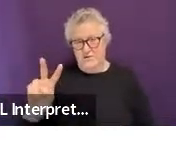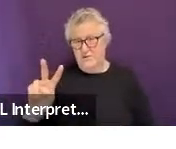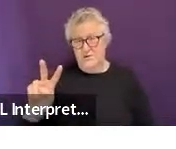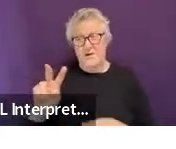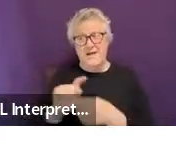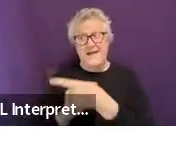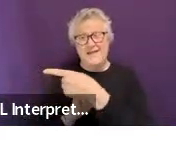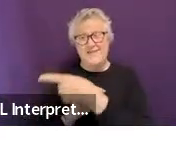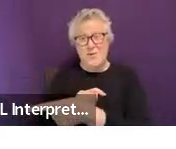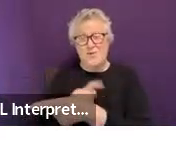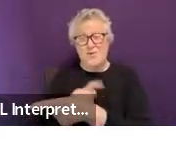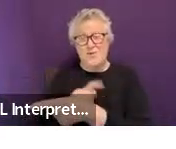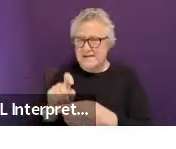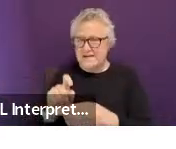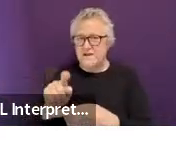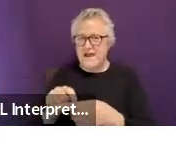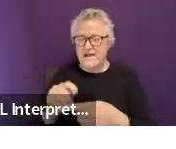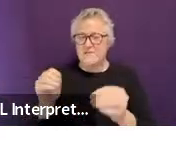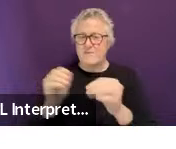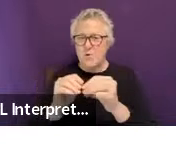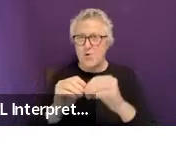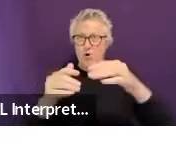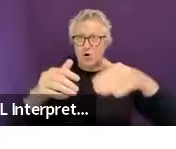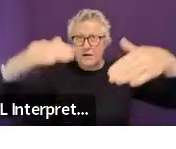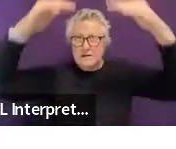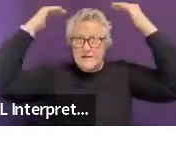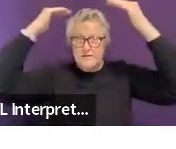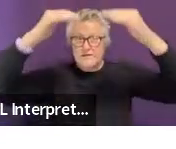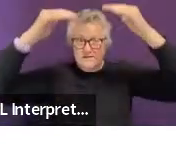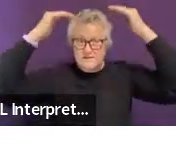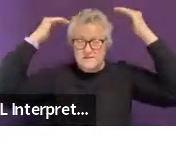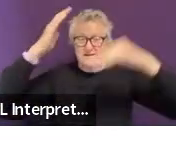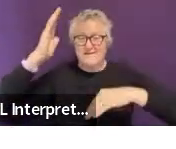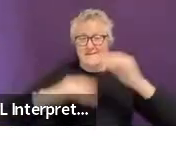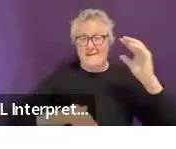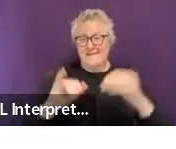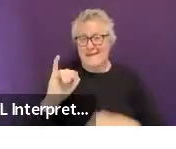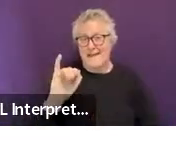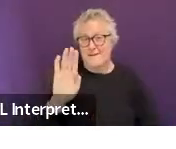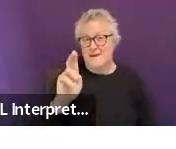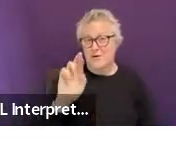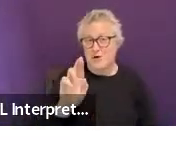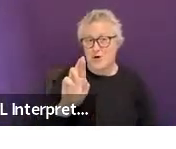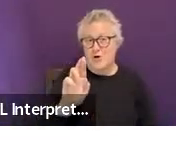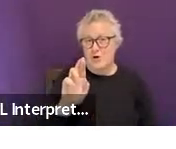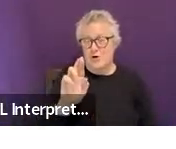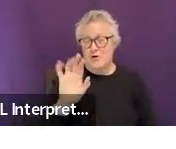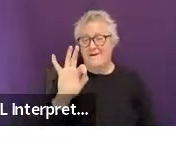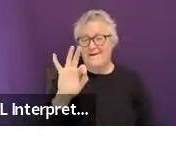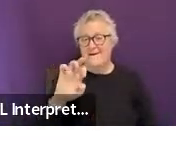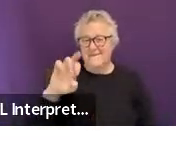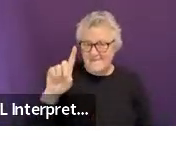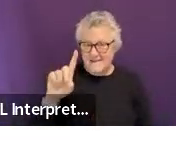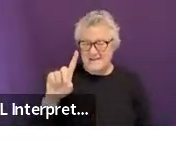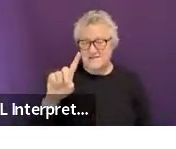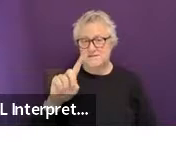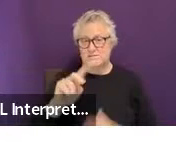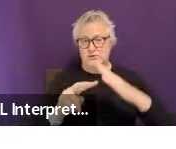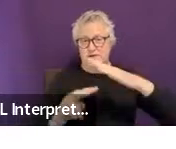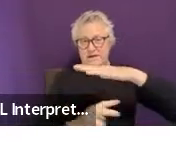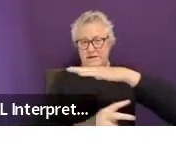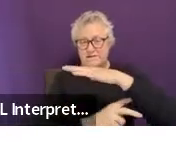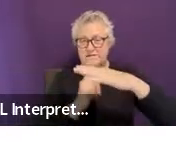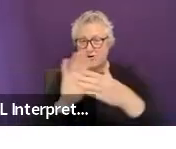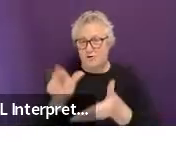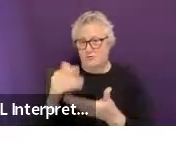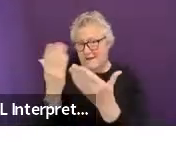the IBR proposing fixed bridge will have. Large structures are built at Thompson Metal